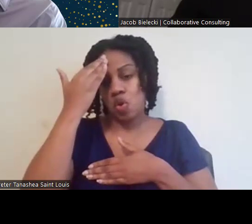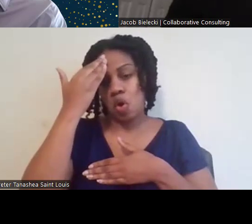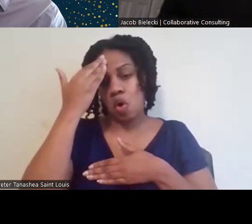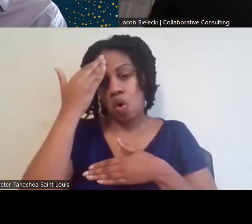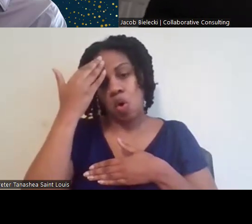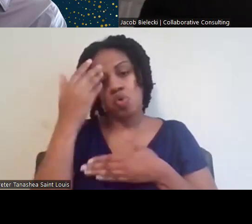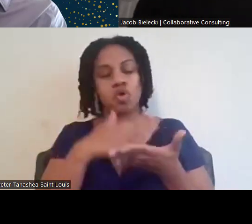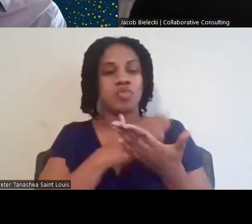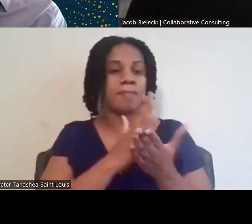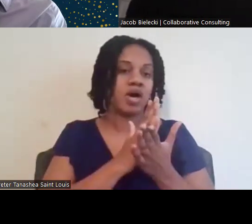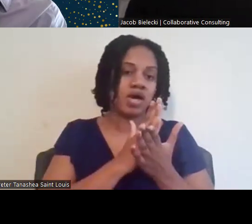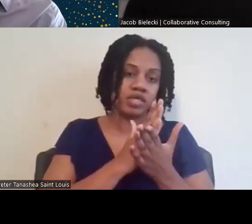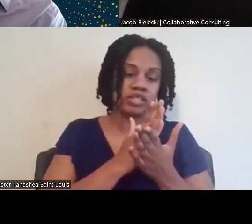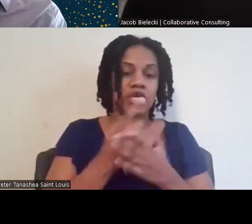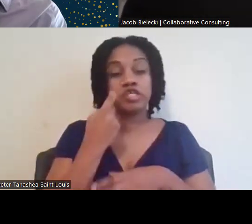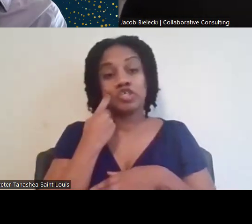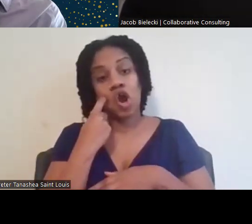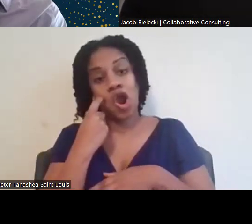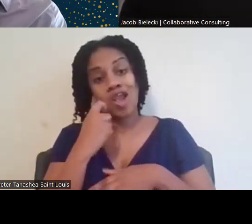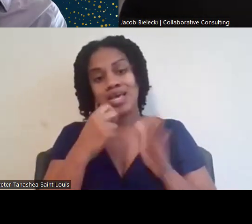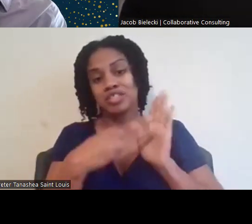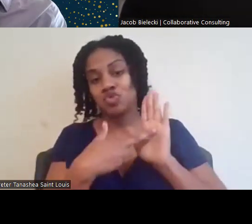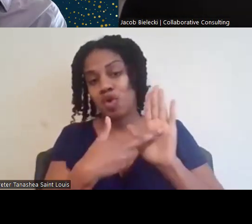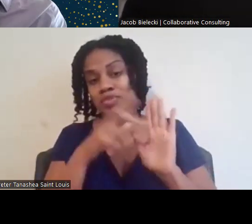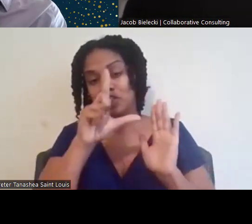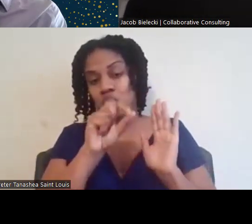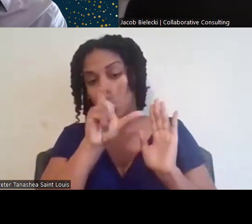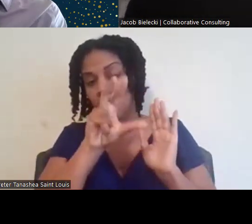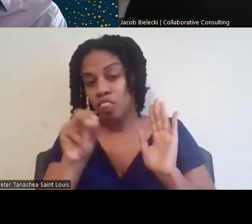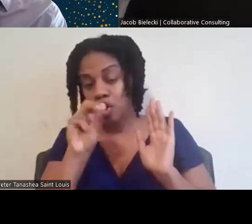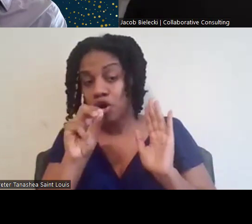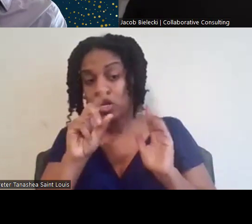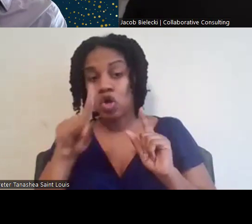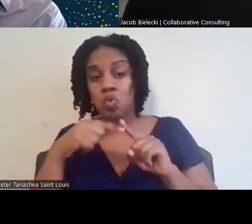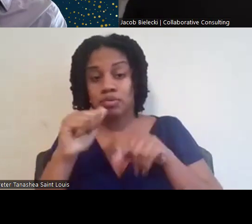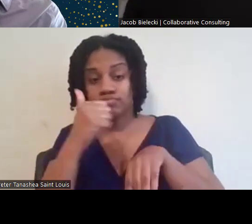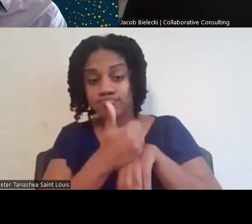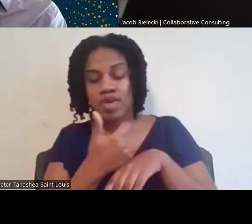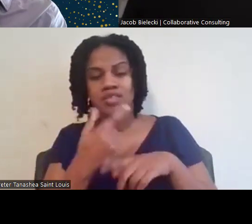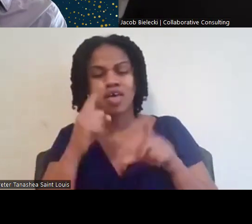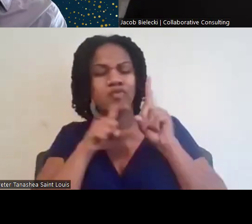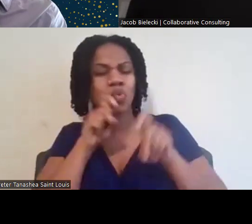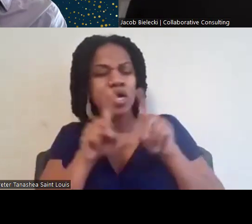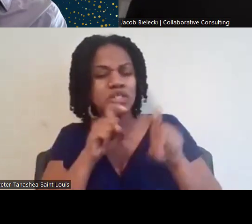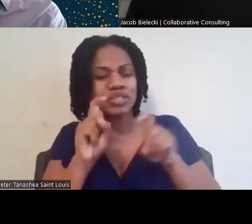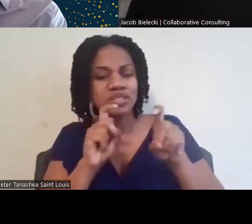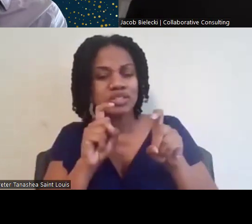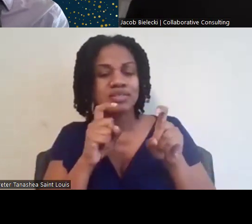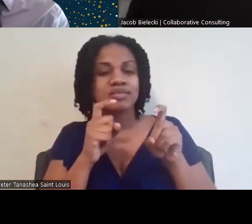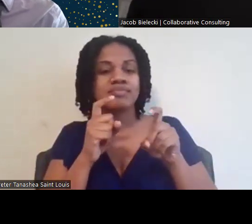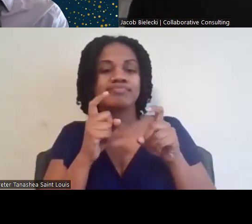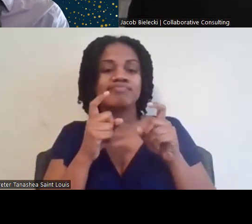budget now, this is current and this doesn't represent 2030 and when this is going to be played out. But I did have questions about the in